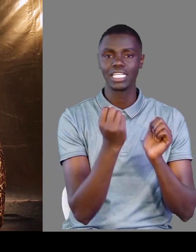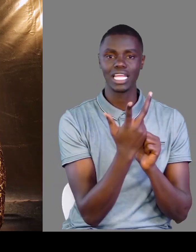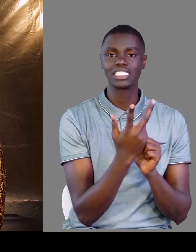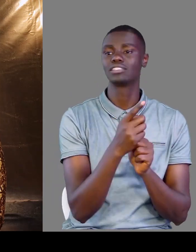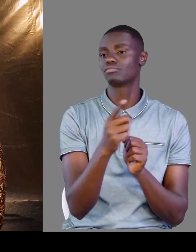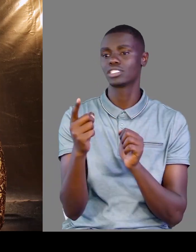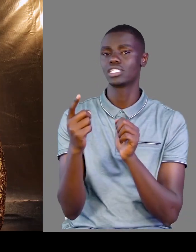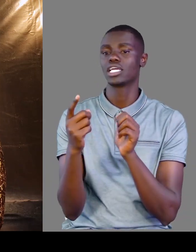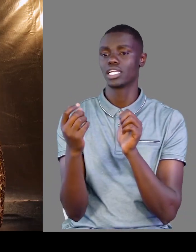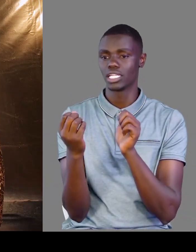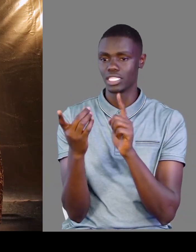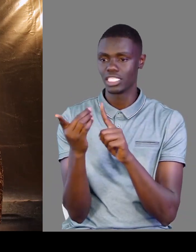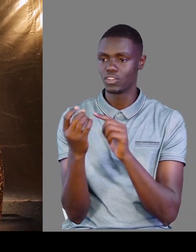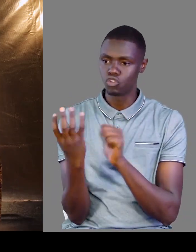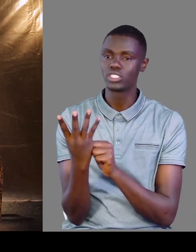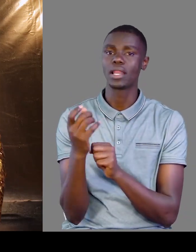be awesome.